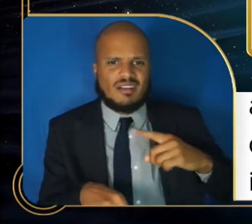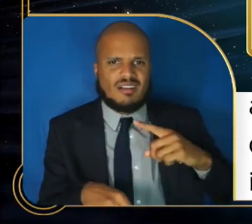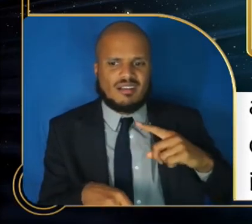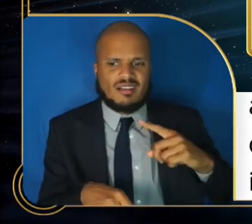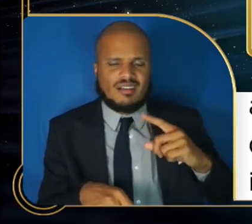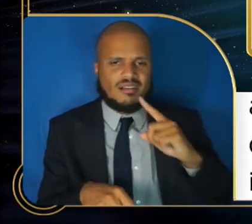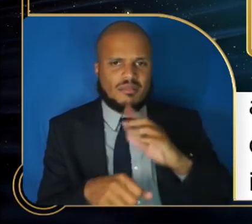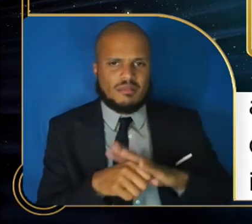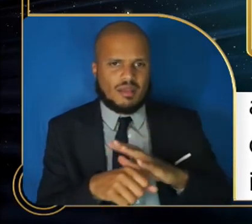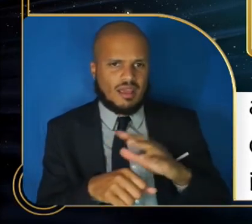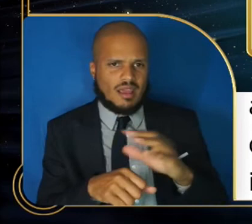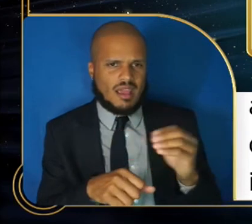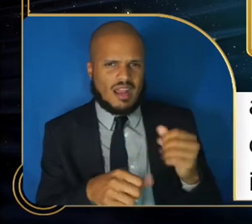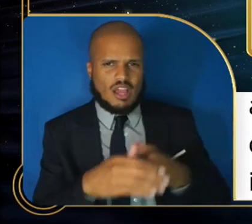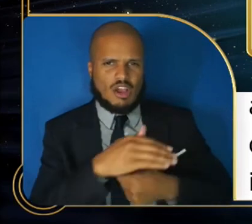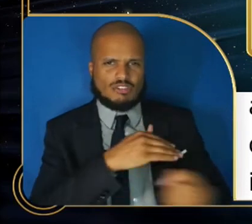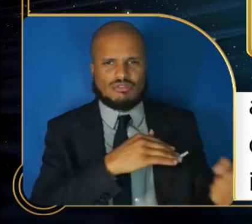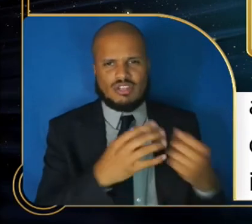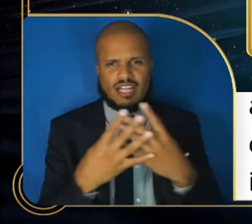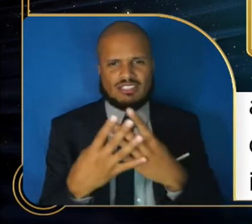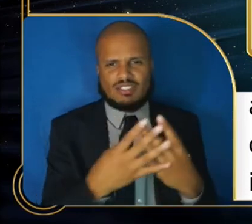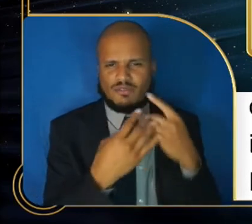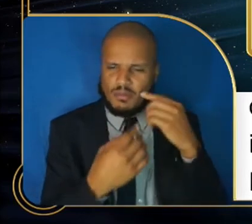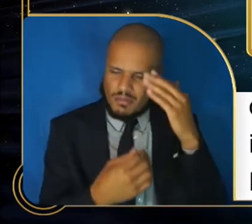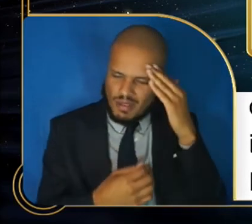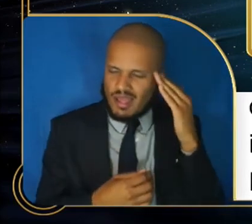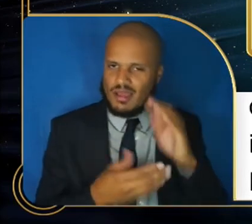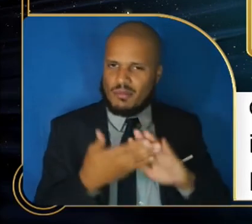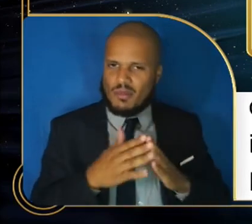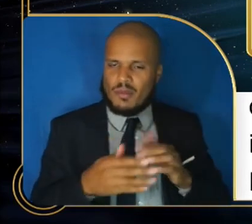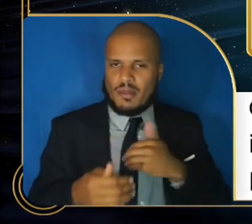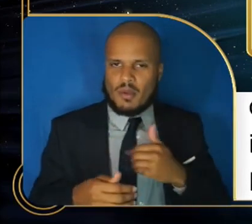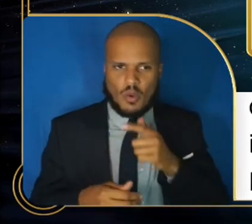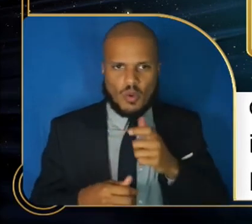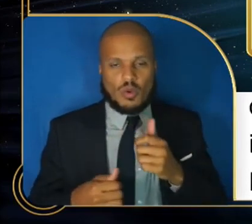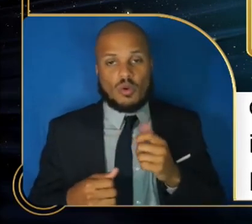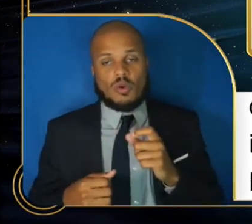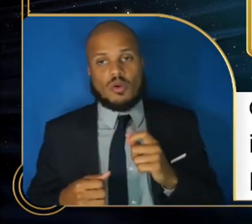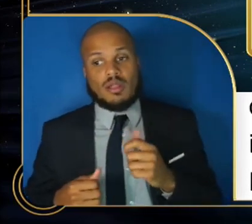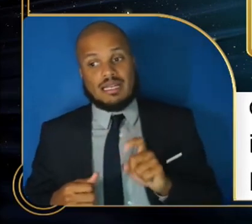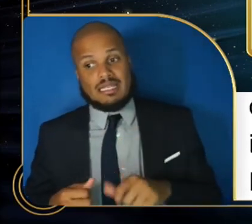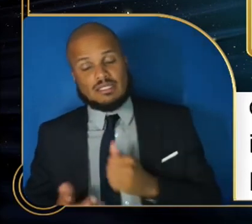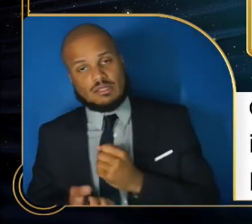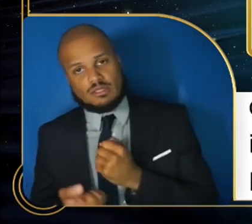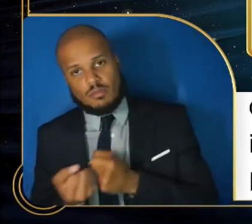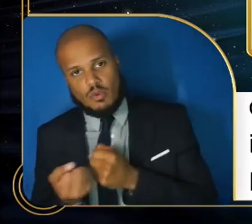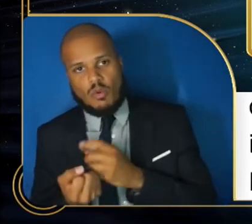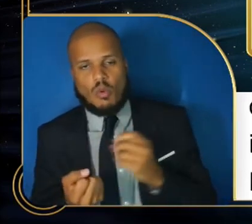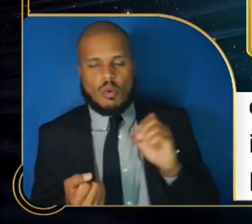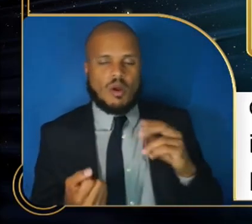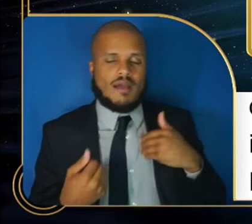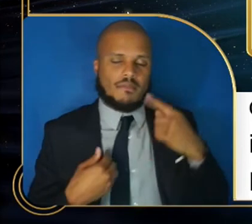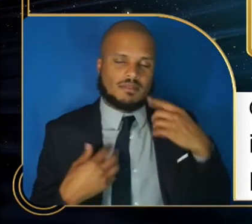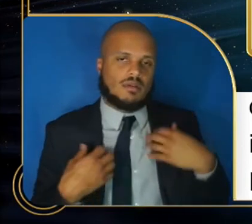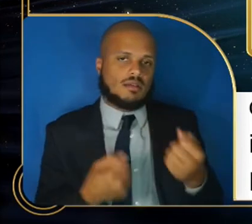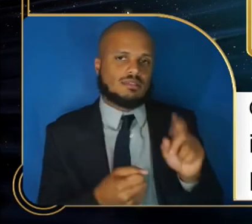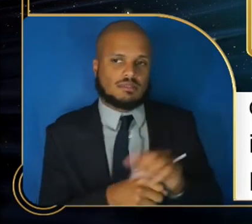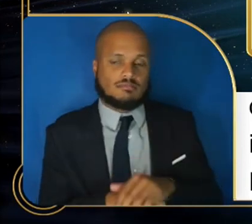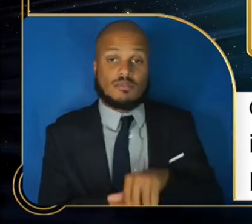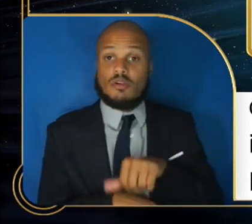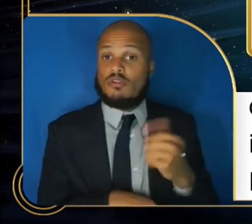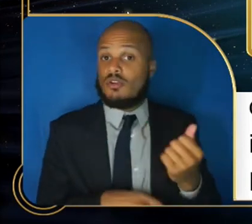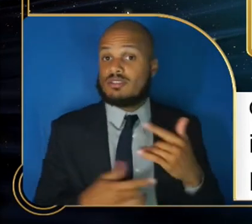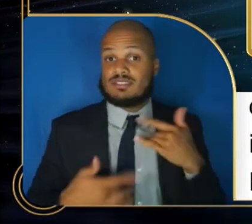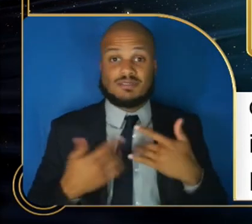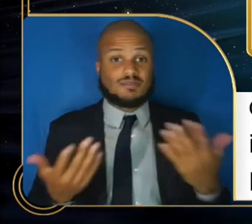our Black community members who need mental health support or live with mental health disabilities. The other that has been really excited to me has